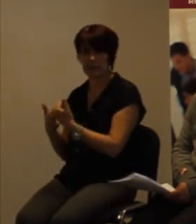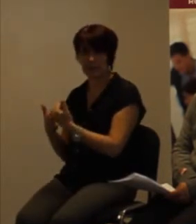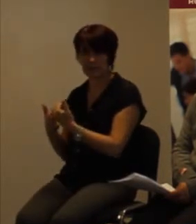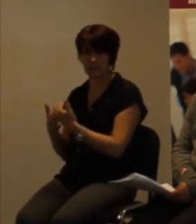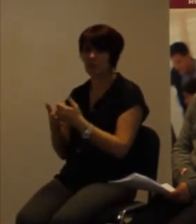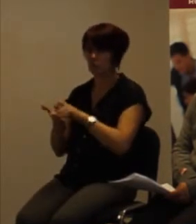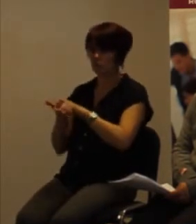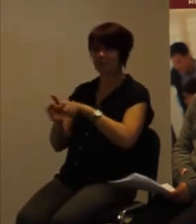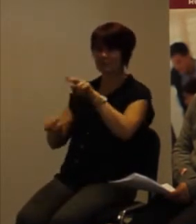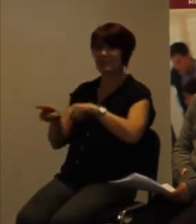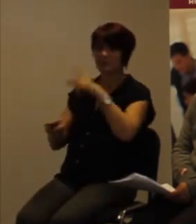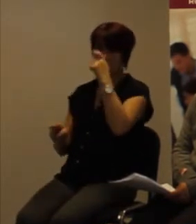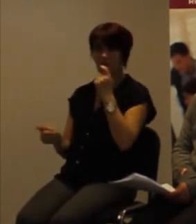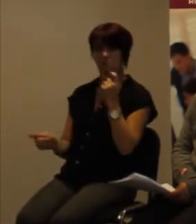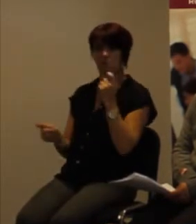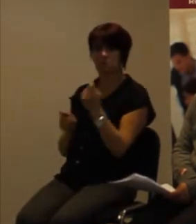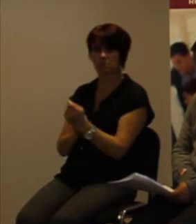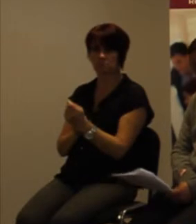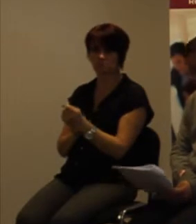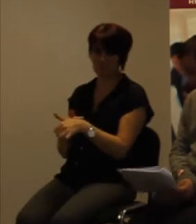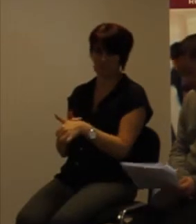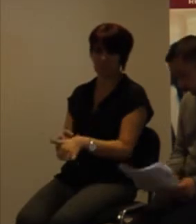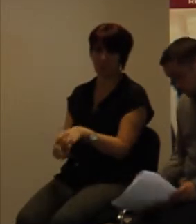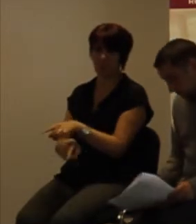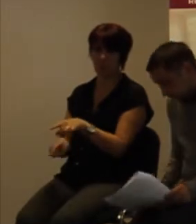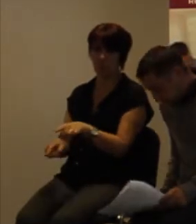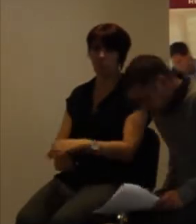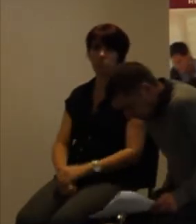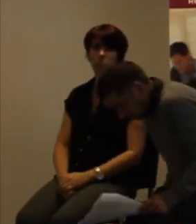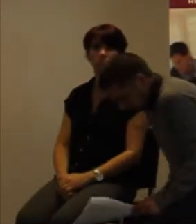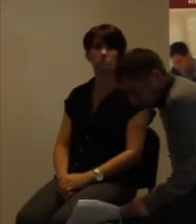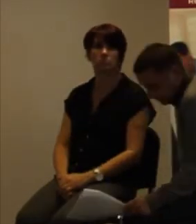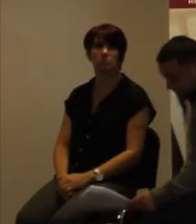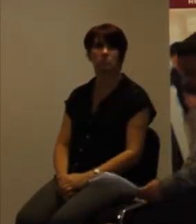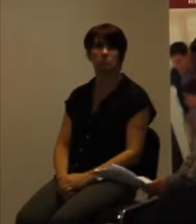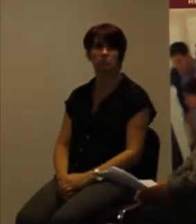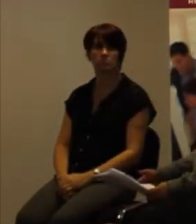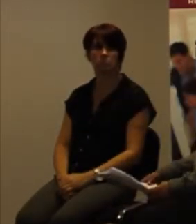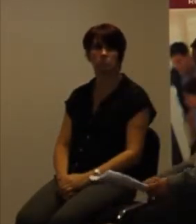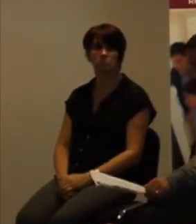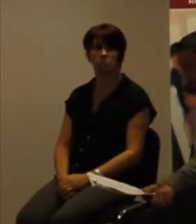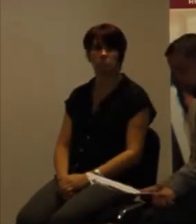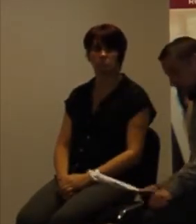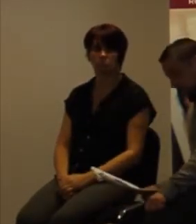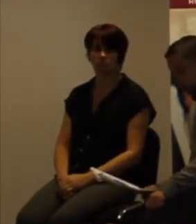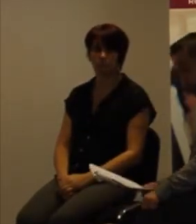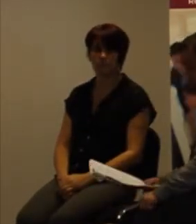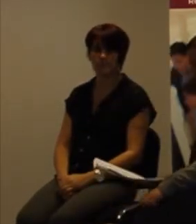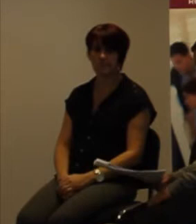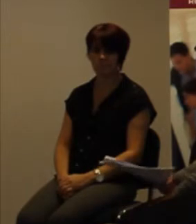Written assessment material can also be modified to support signer, or support the use of a signer.